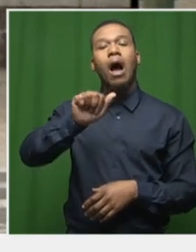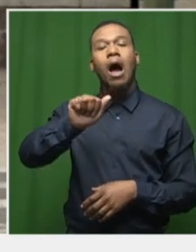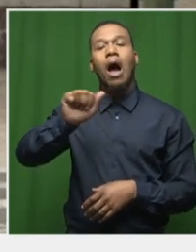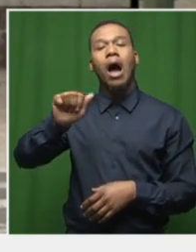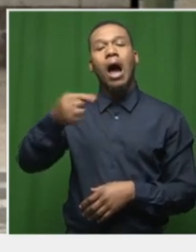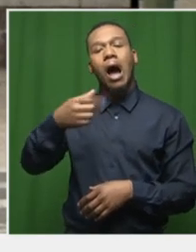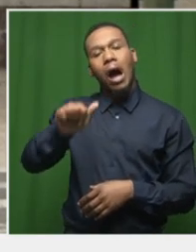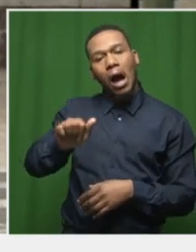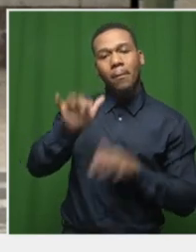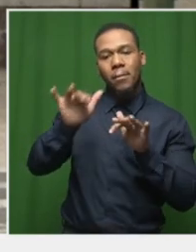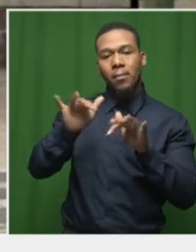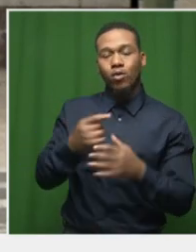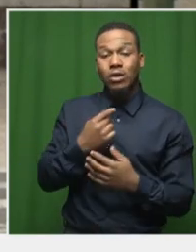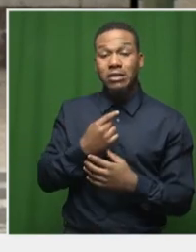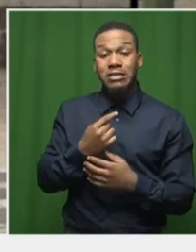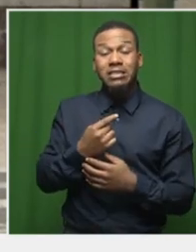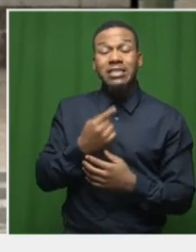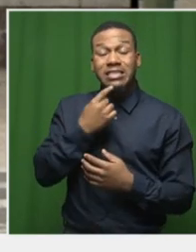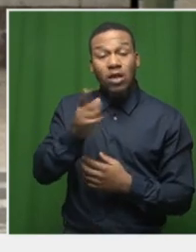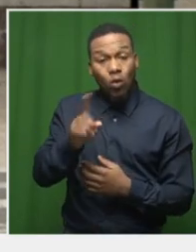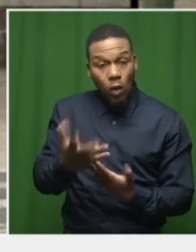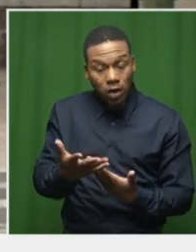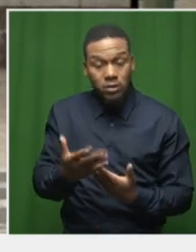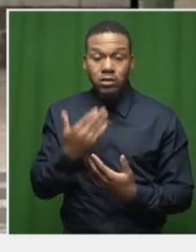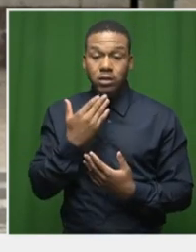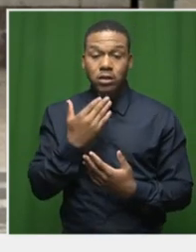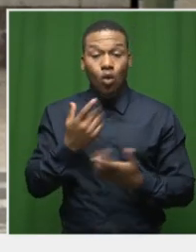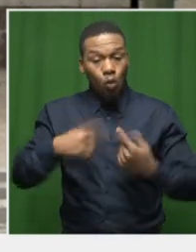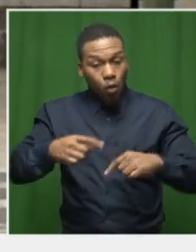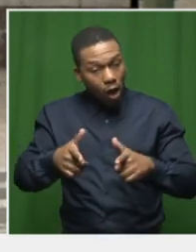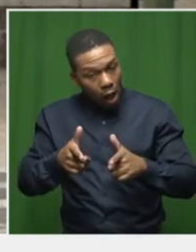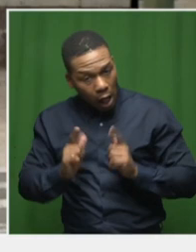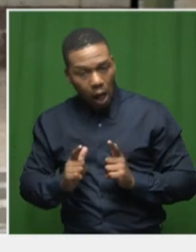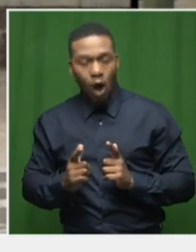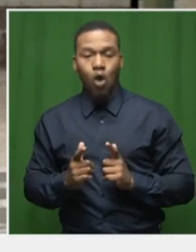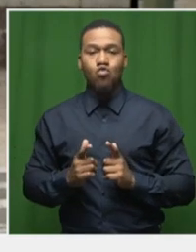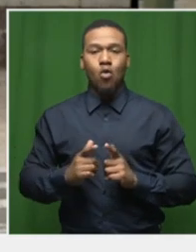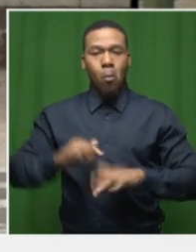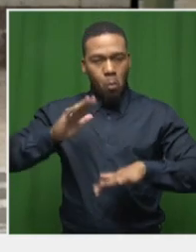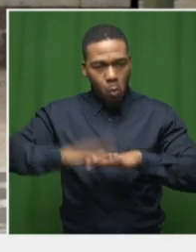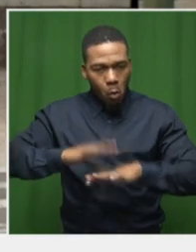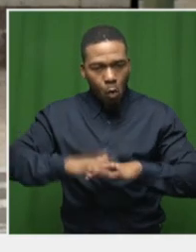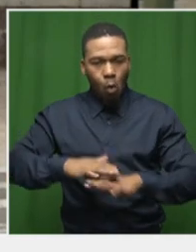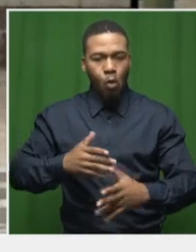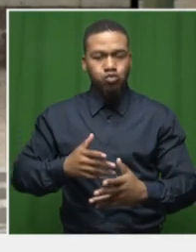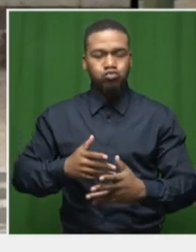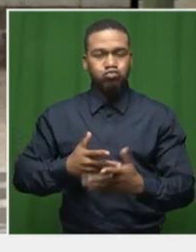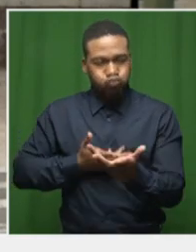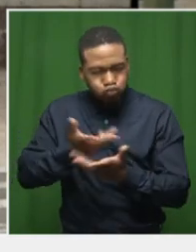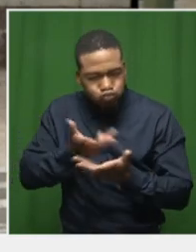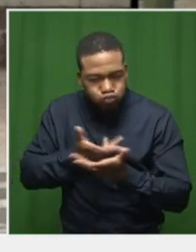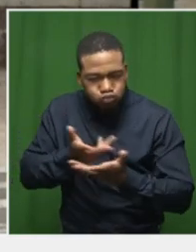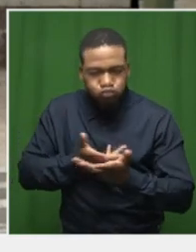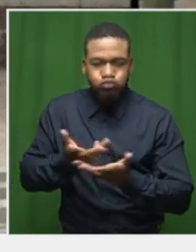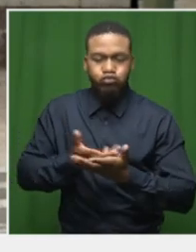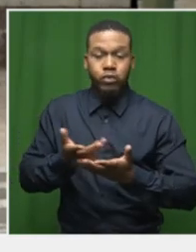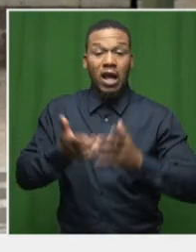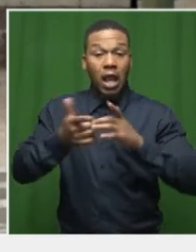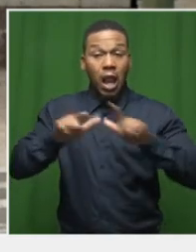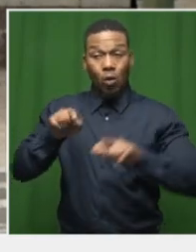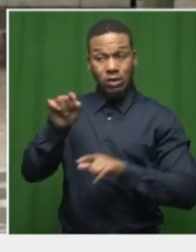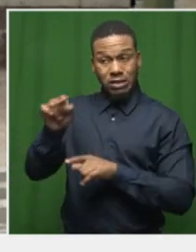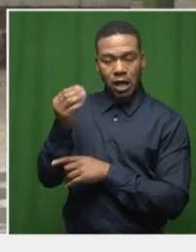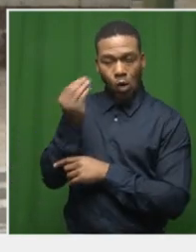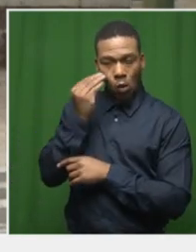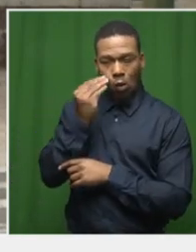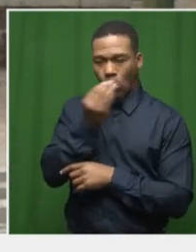story that we will be allowed to further engage around how the language, the Khoi